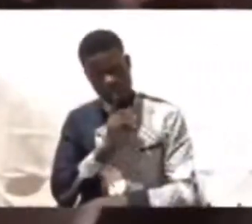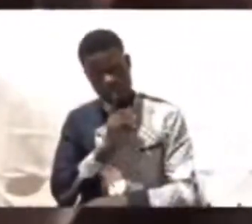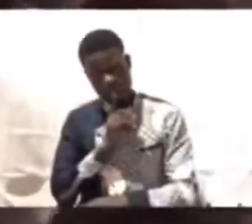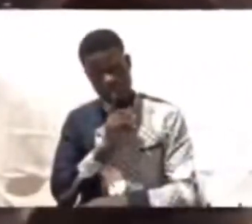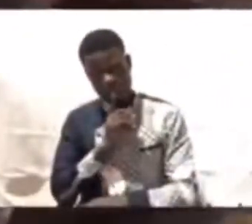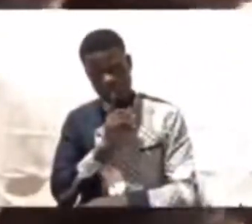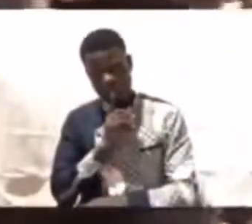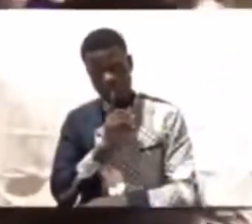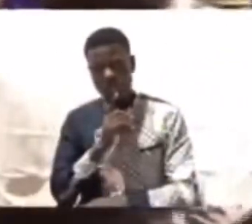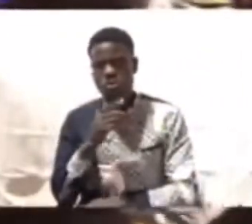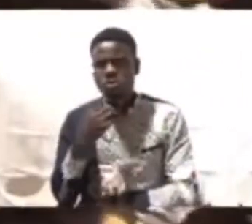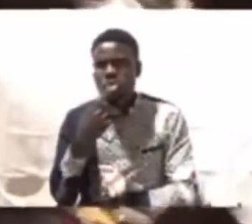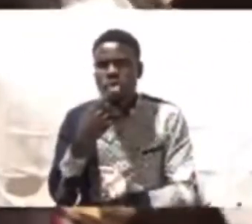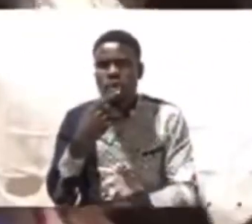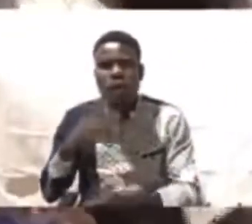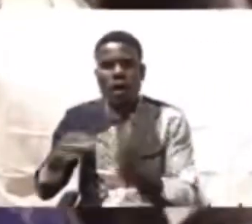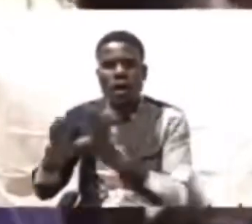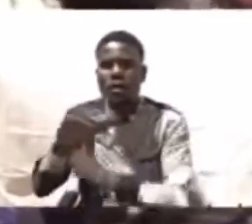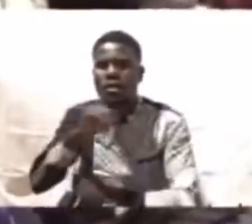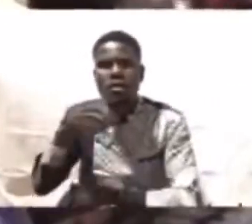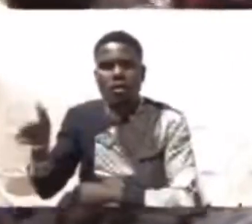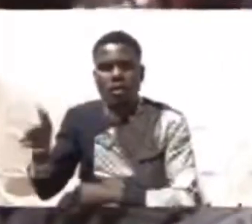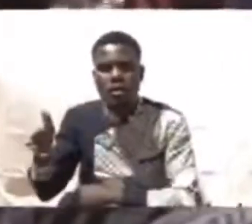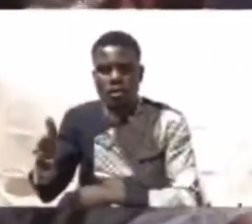who said God no day?